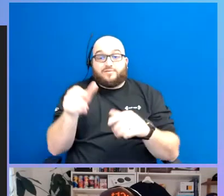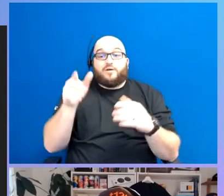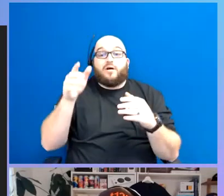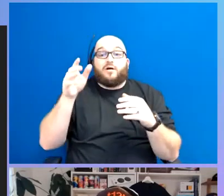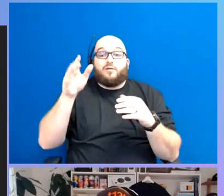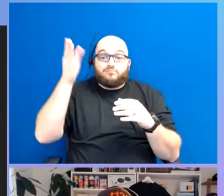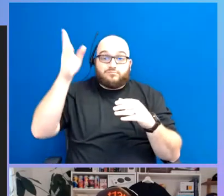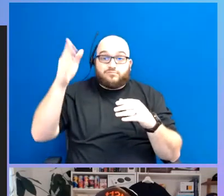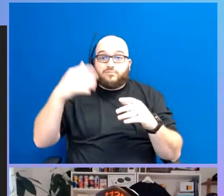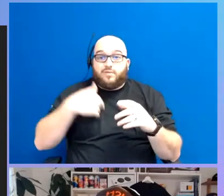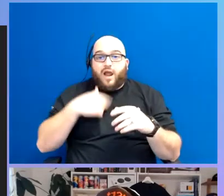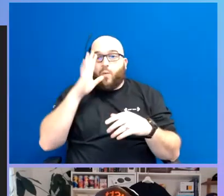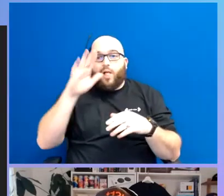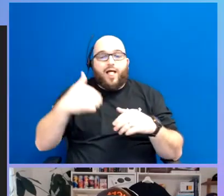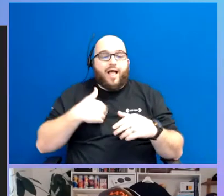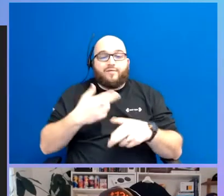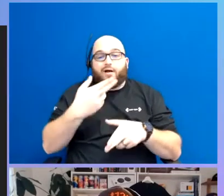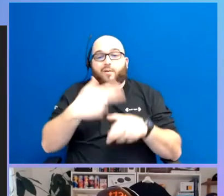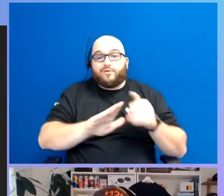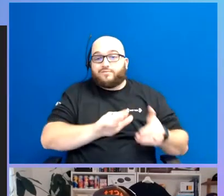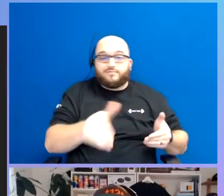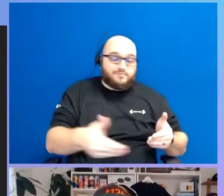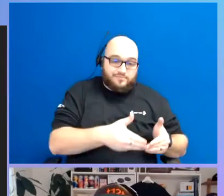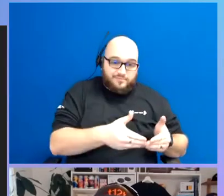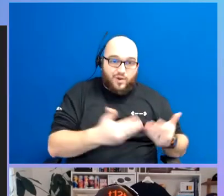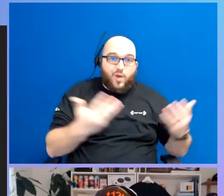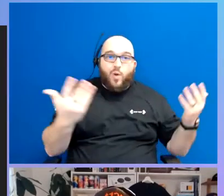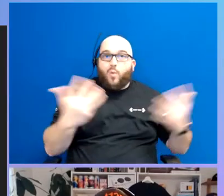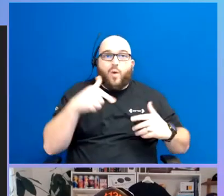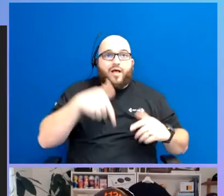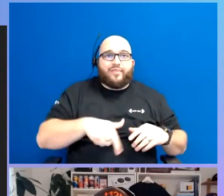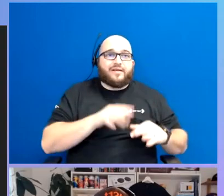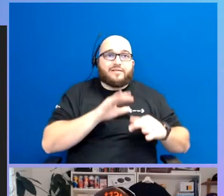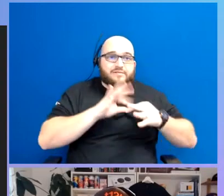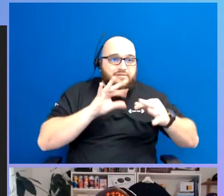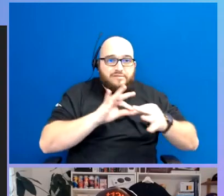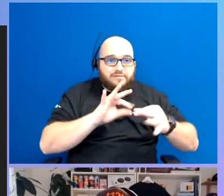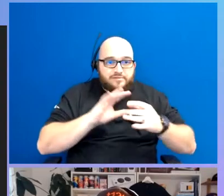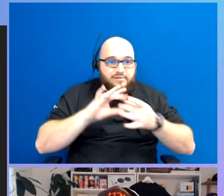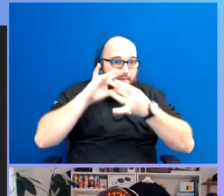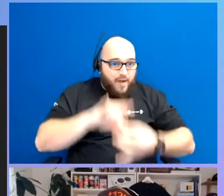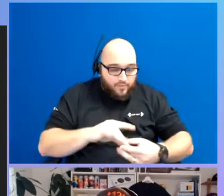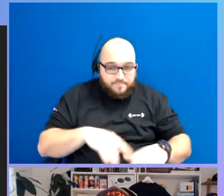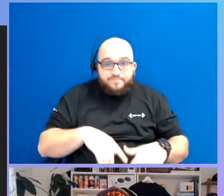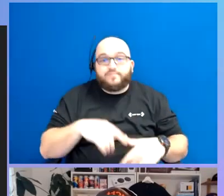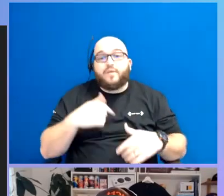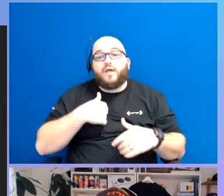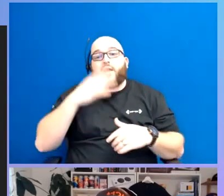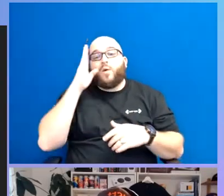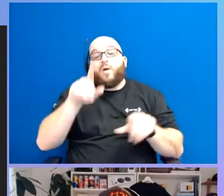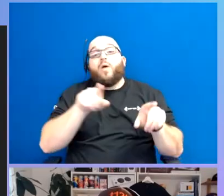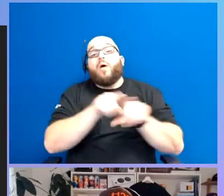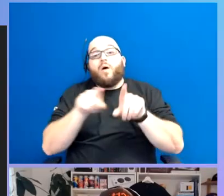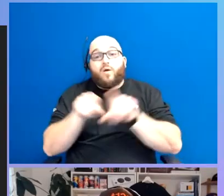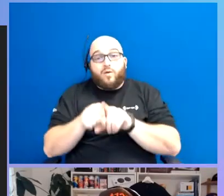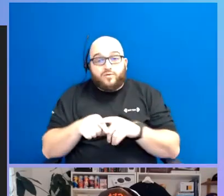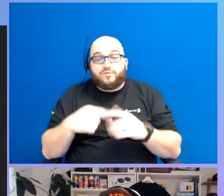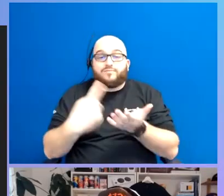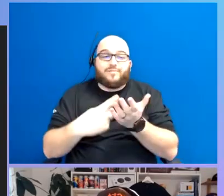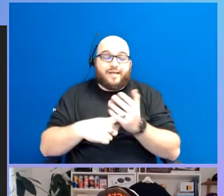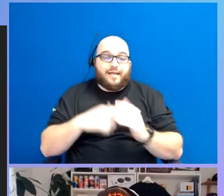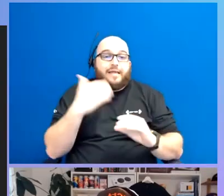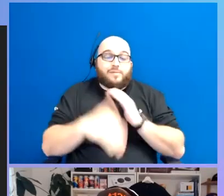introduction to what this rant is all about. And then I'm going to go through emails that